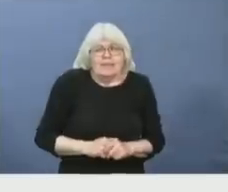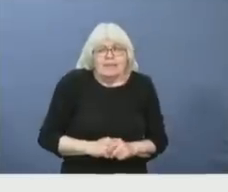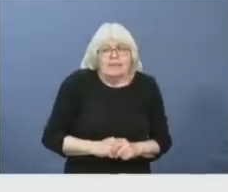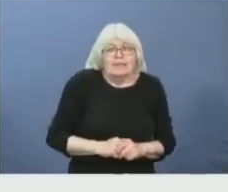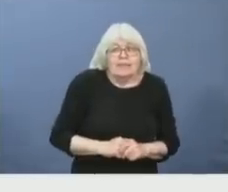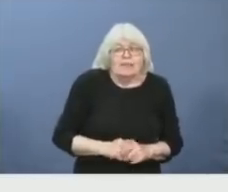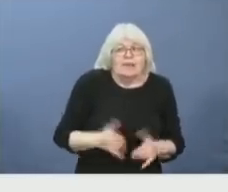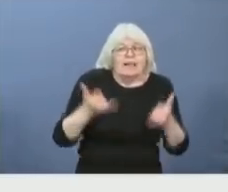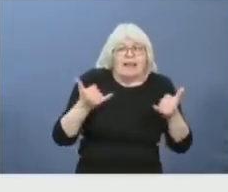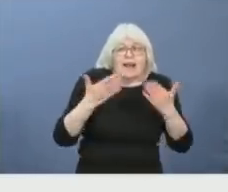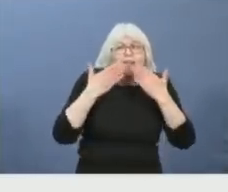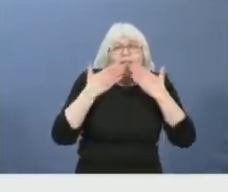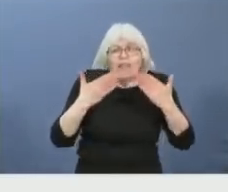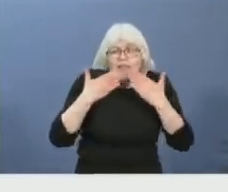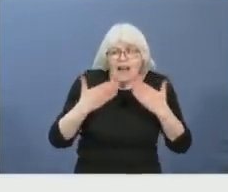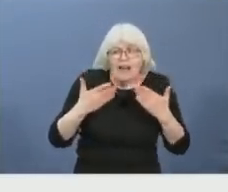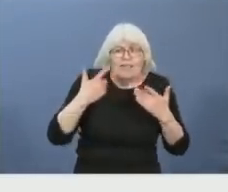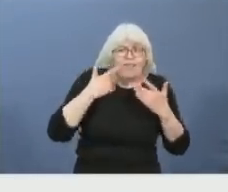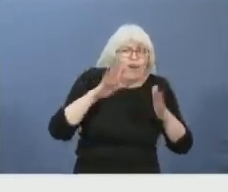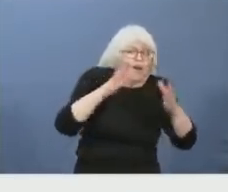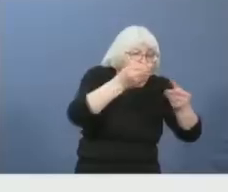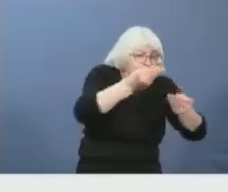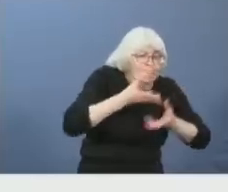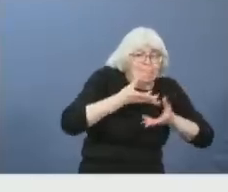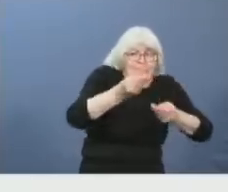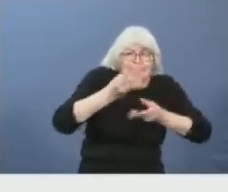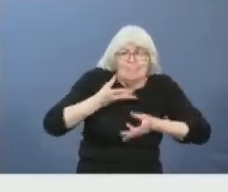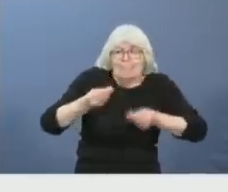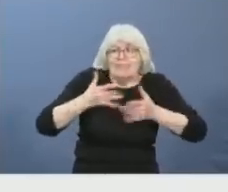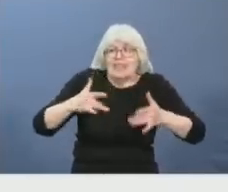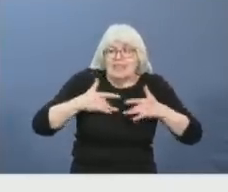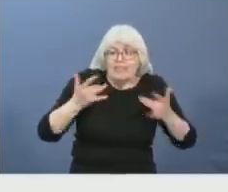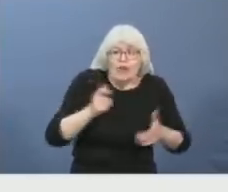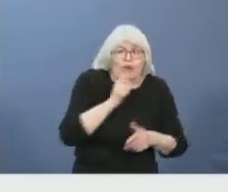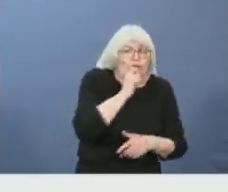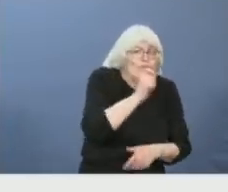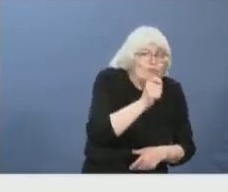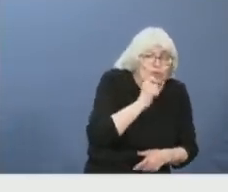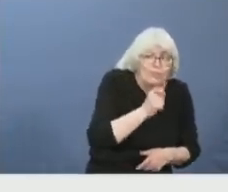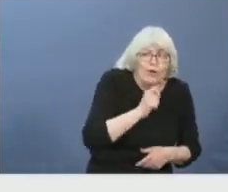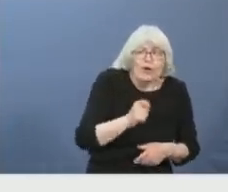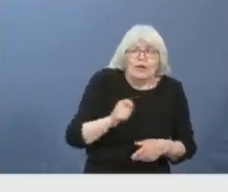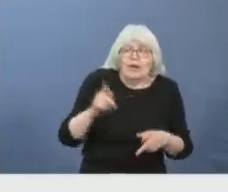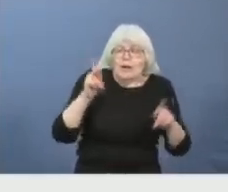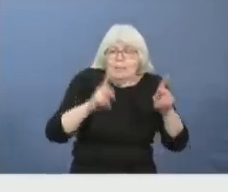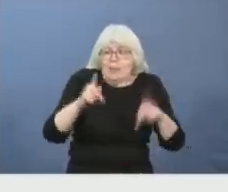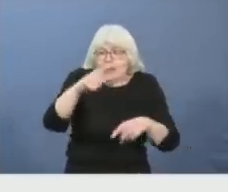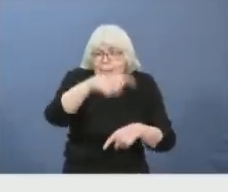participants for those important updates. Thank you to the reporters that joined us and everyone that joined us online.